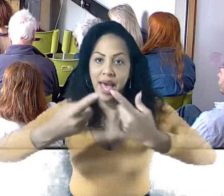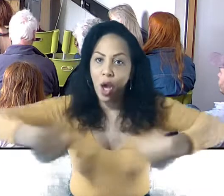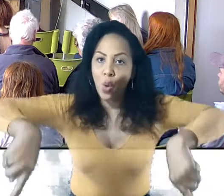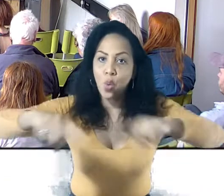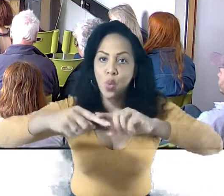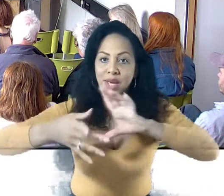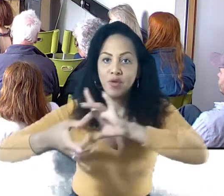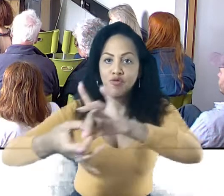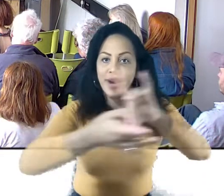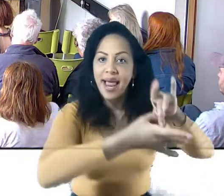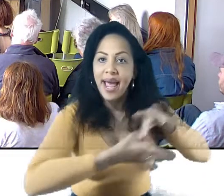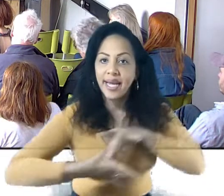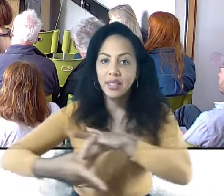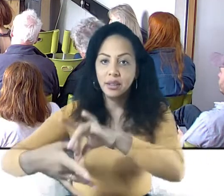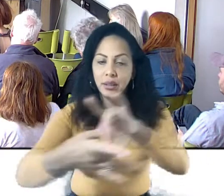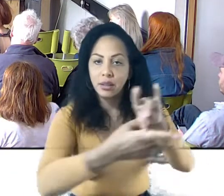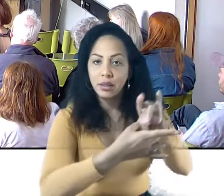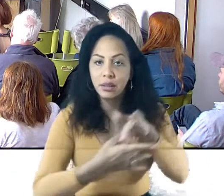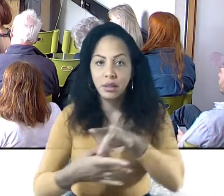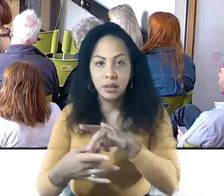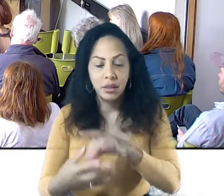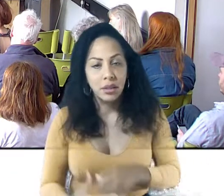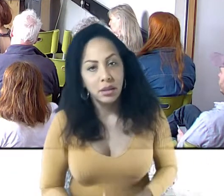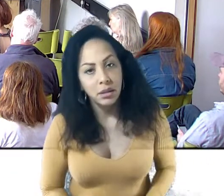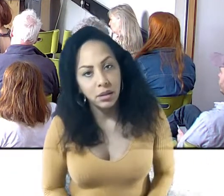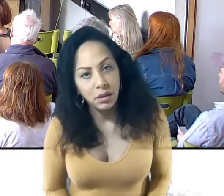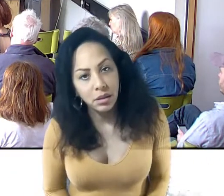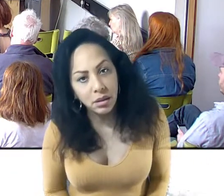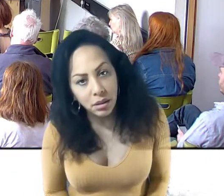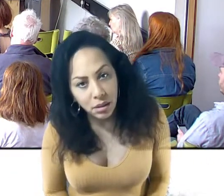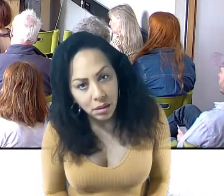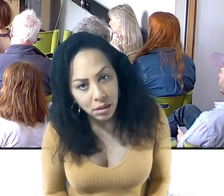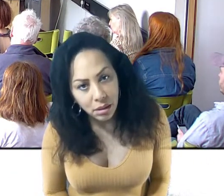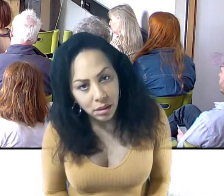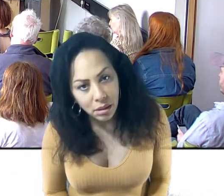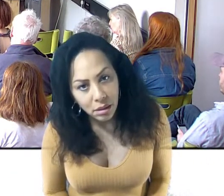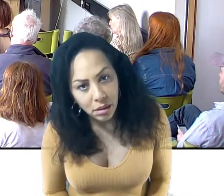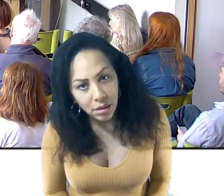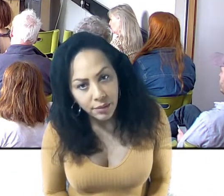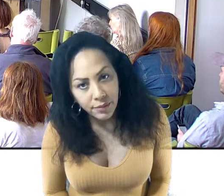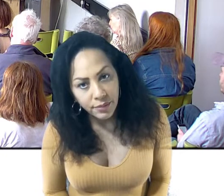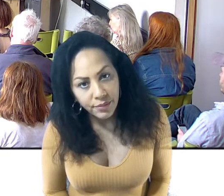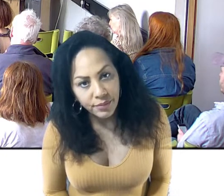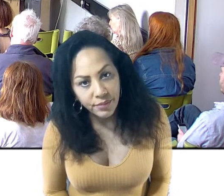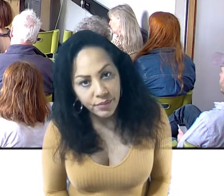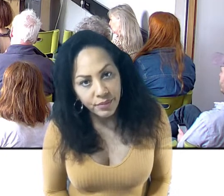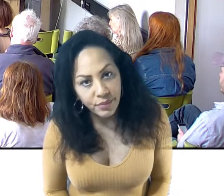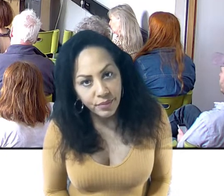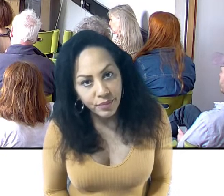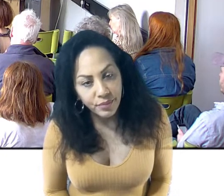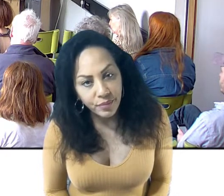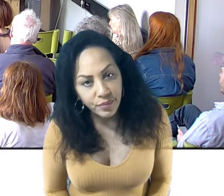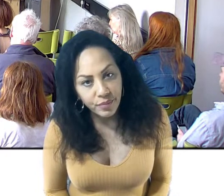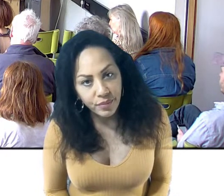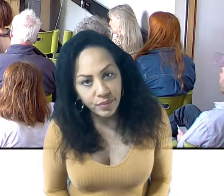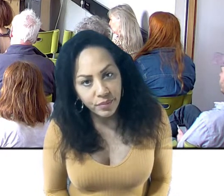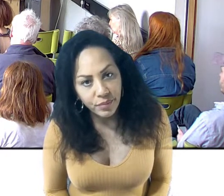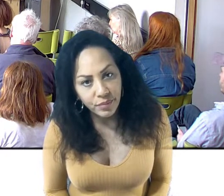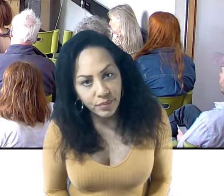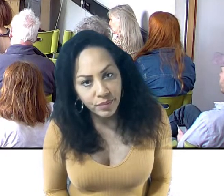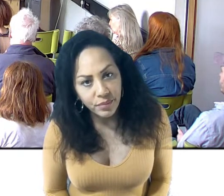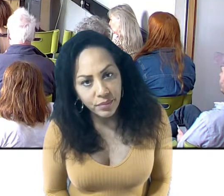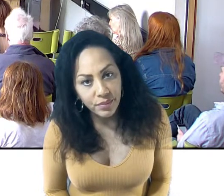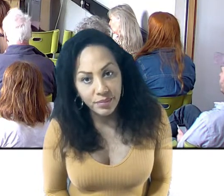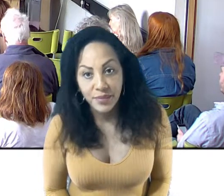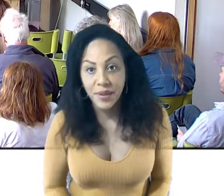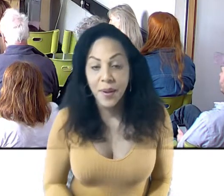the sound and I don't know if the map these relations, these stories could light up on the